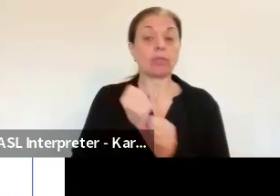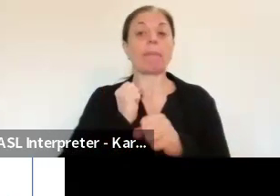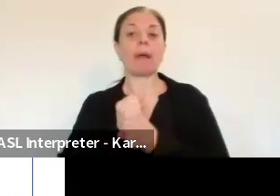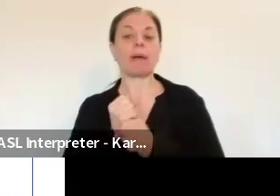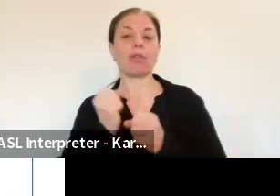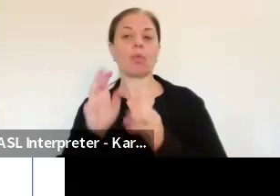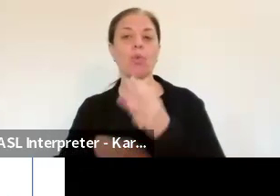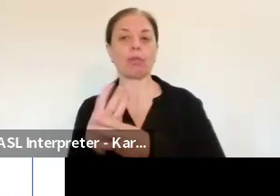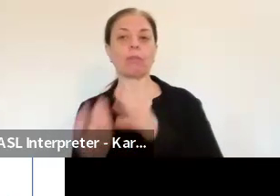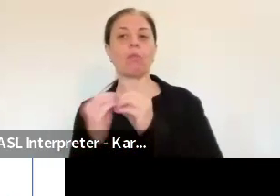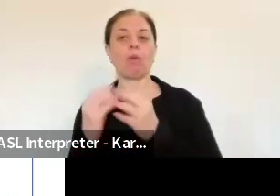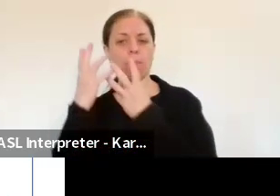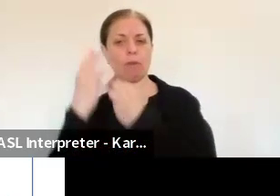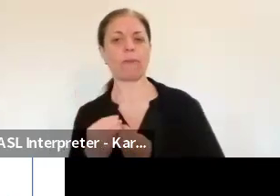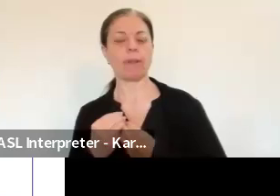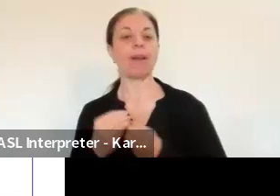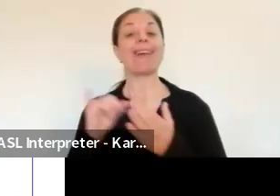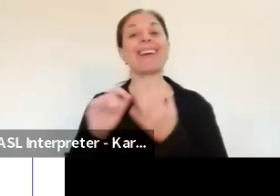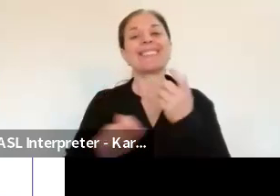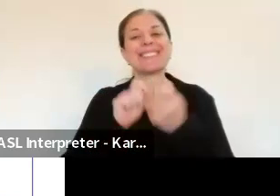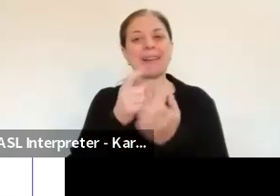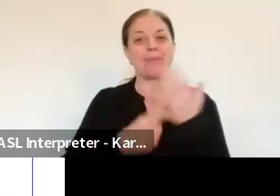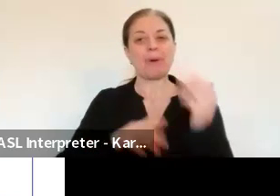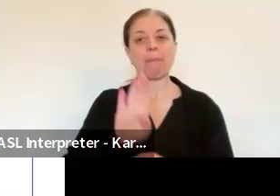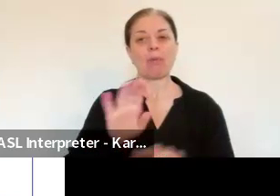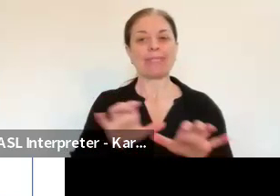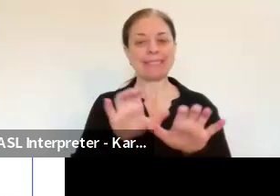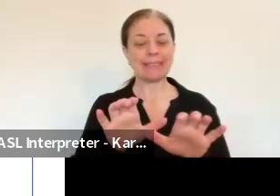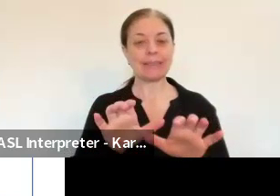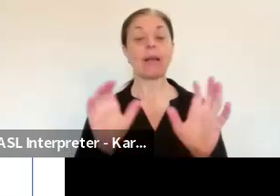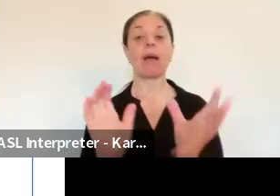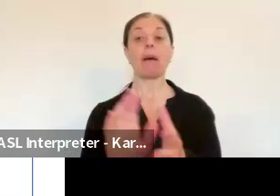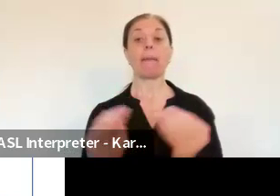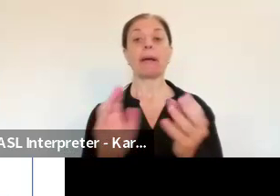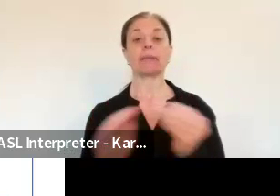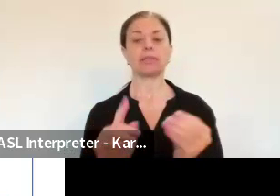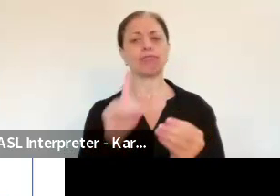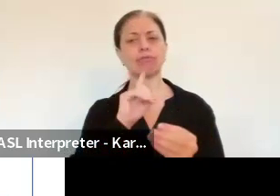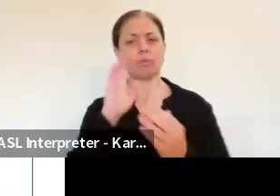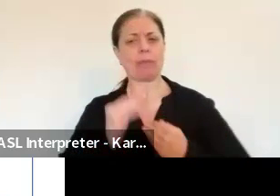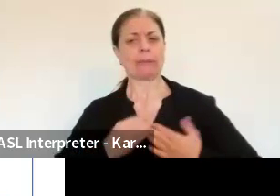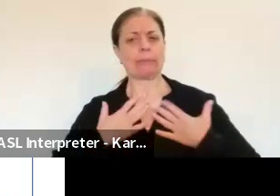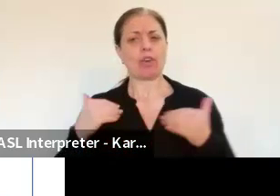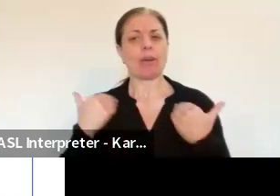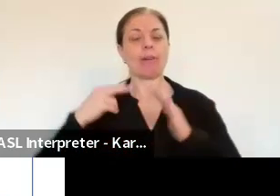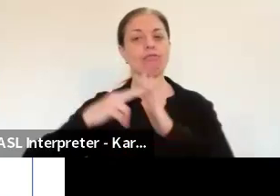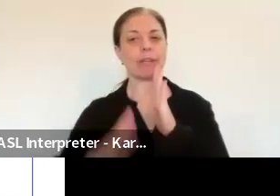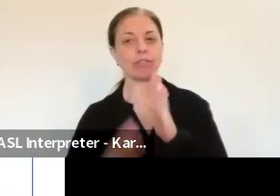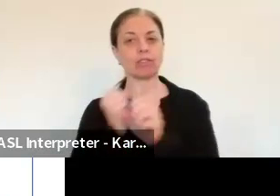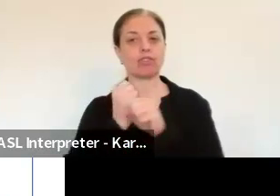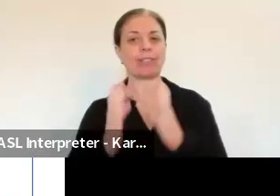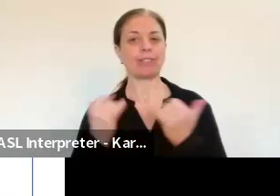more beautiful." And that is exactly what Barbara did. It's a message that's sure to inspire young readers and creators